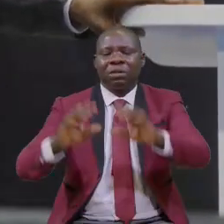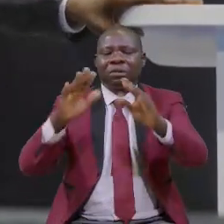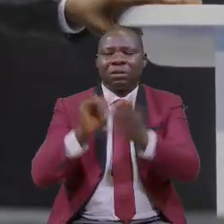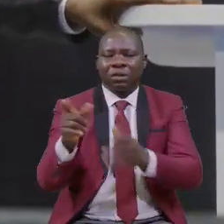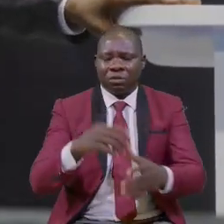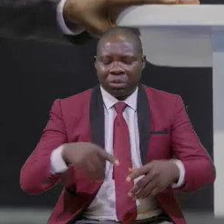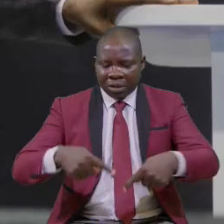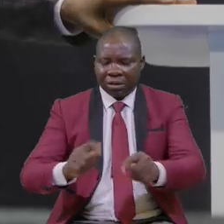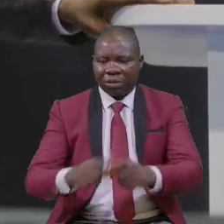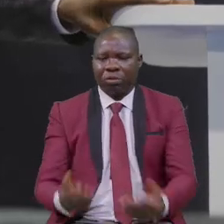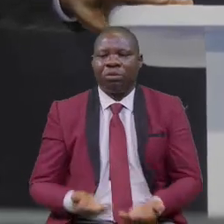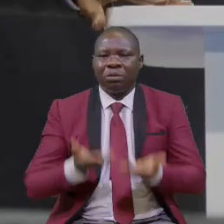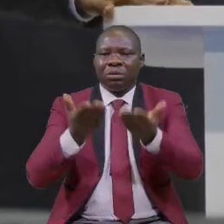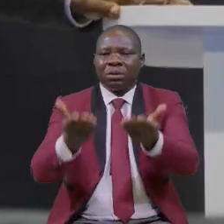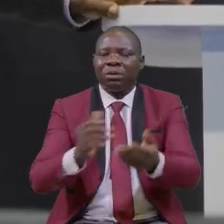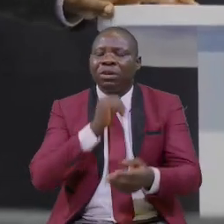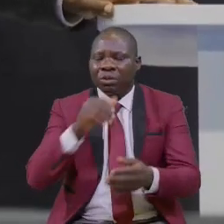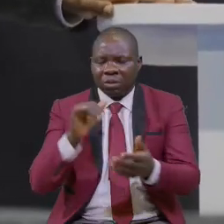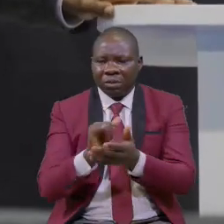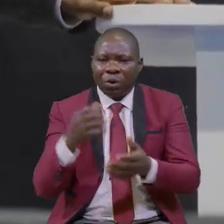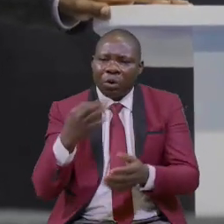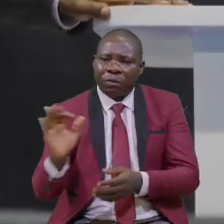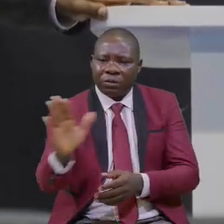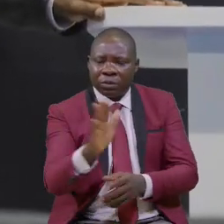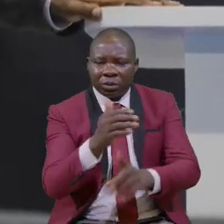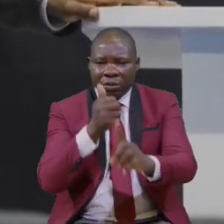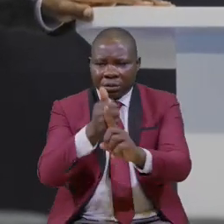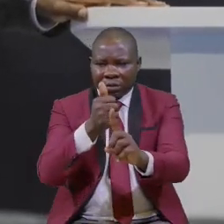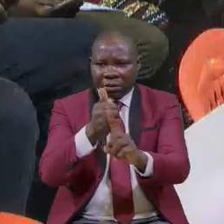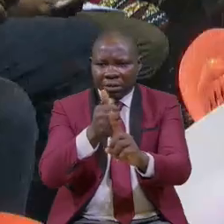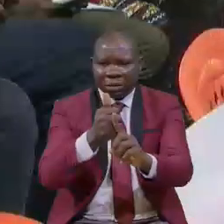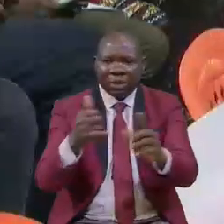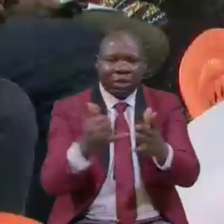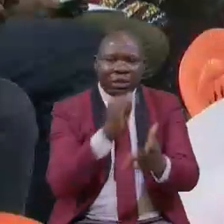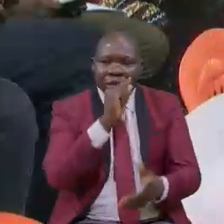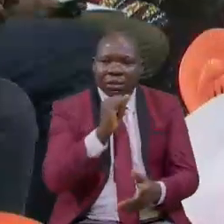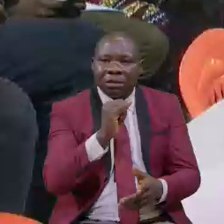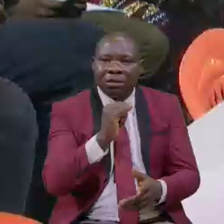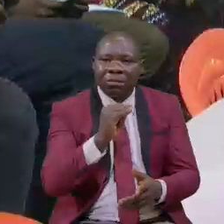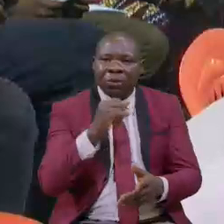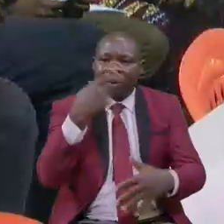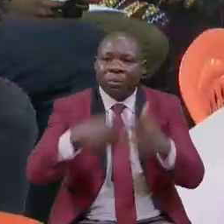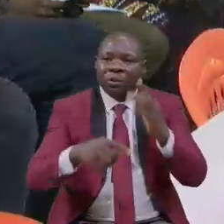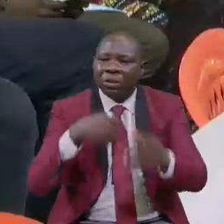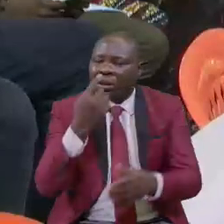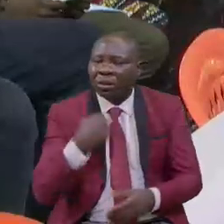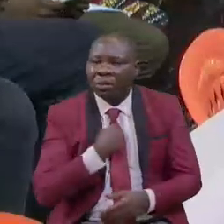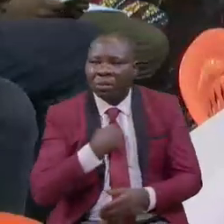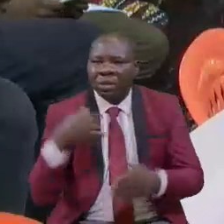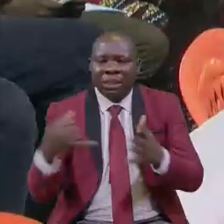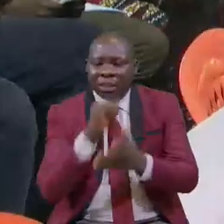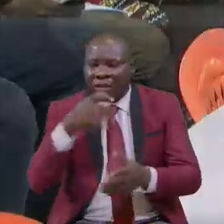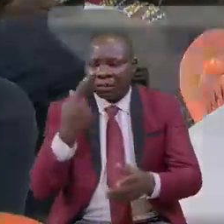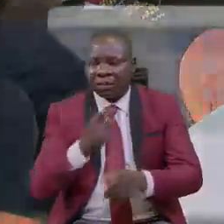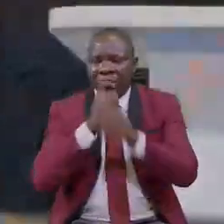of yourselves, it is, tell me, the gift of